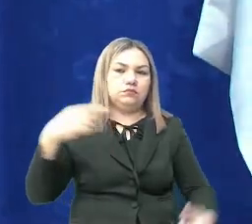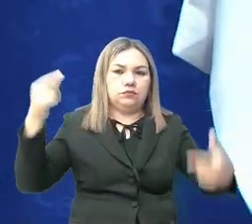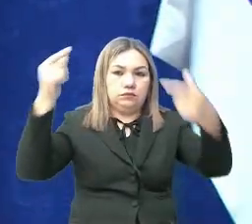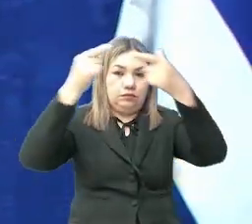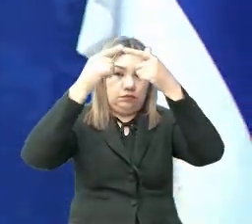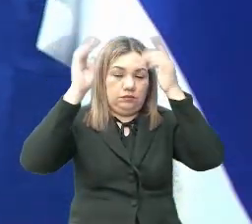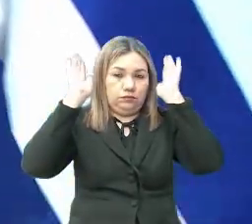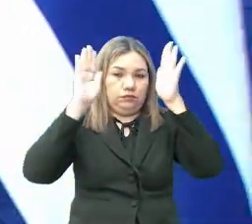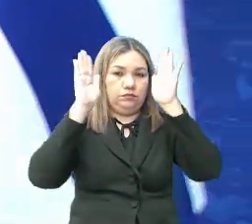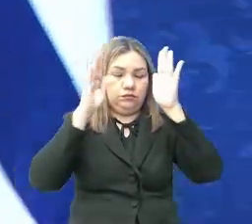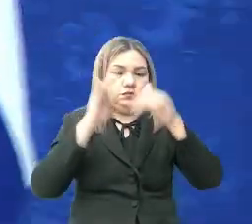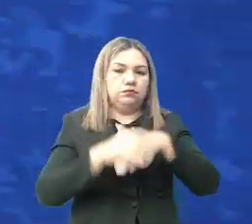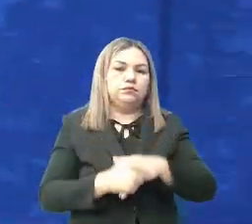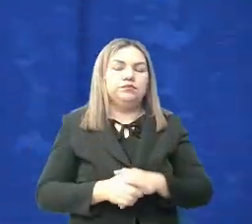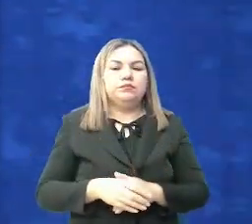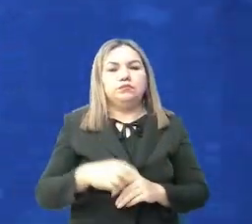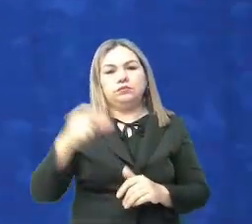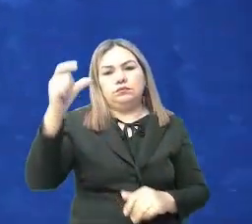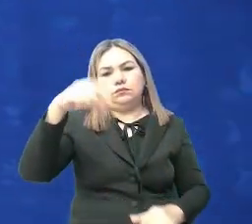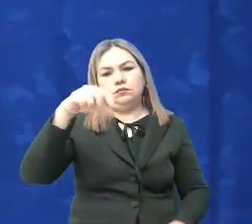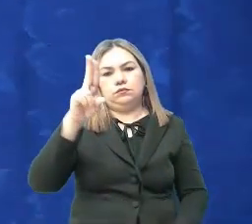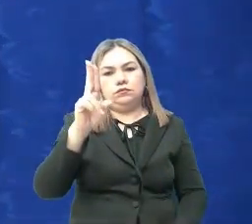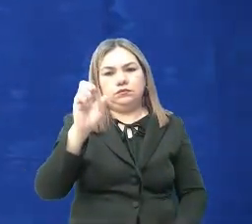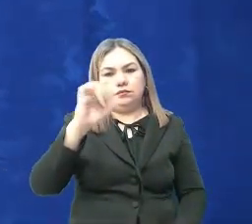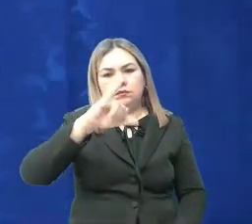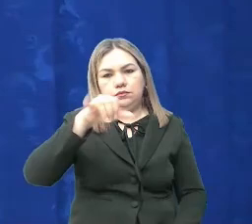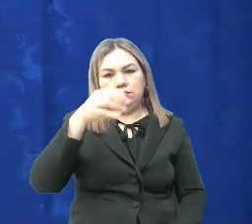is for the angels of heavens?